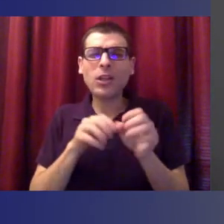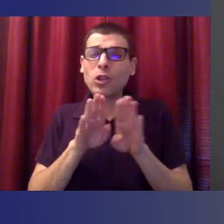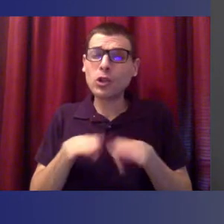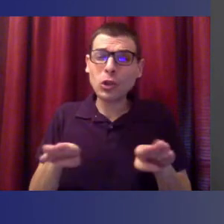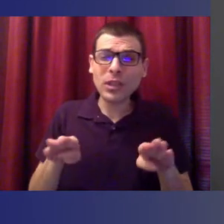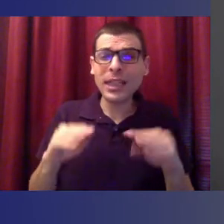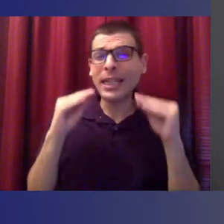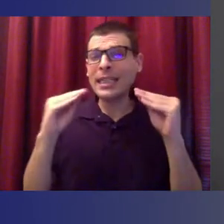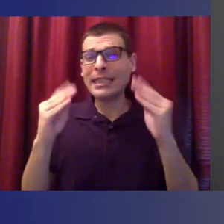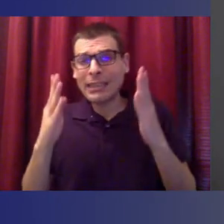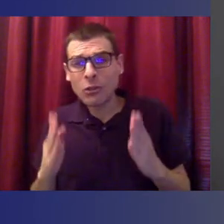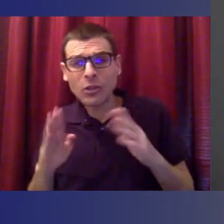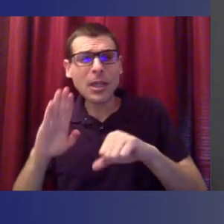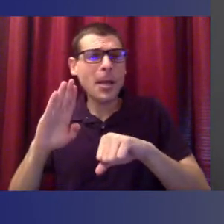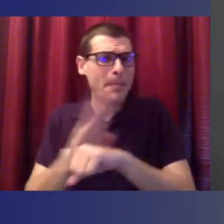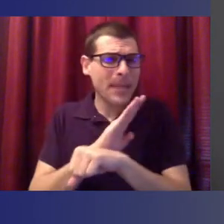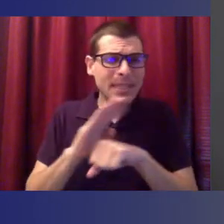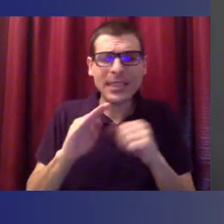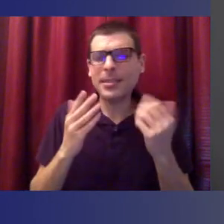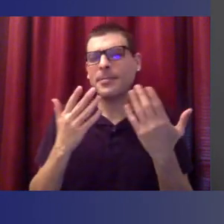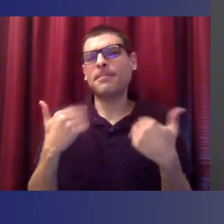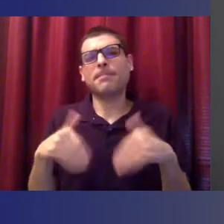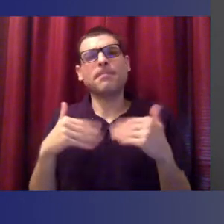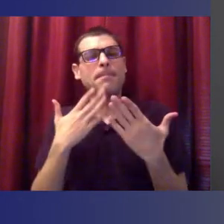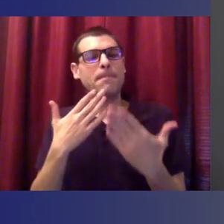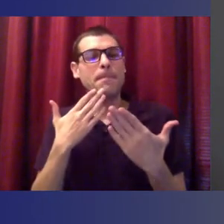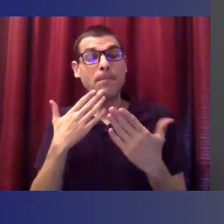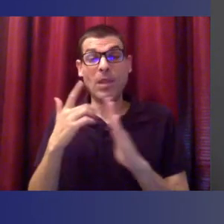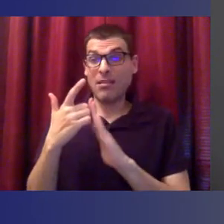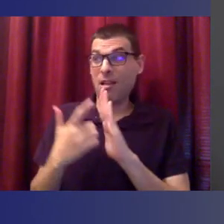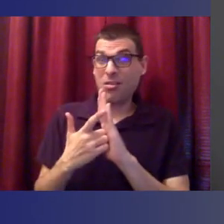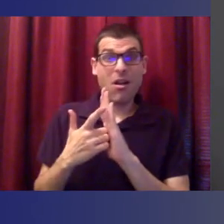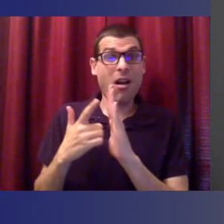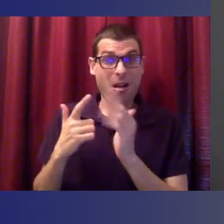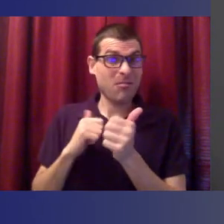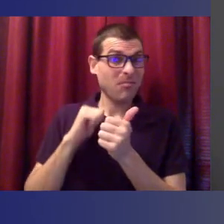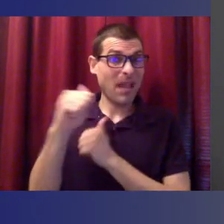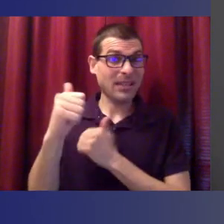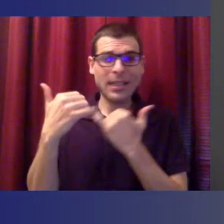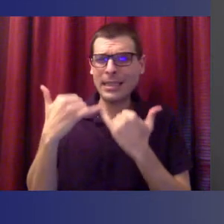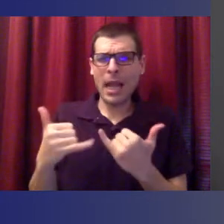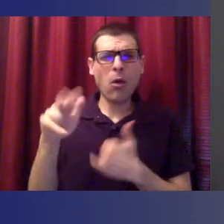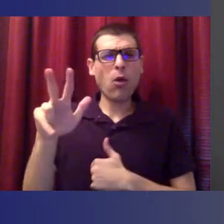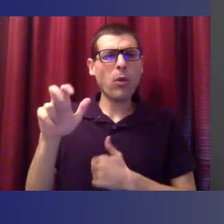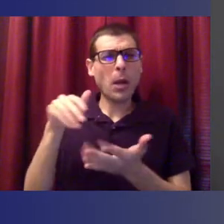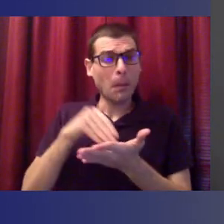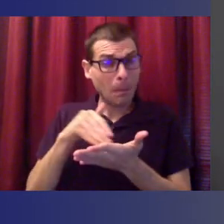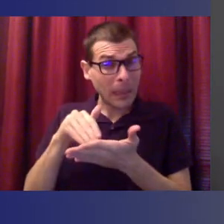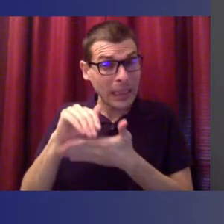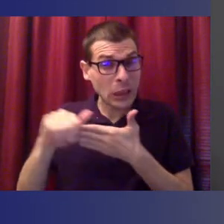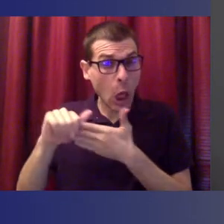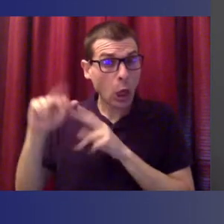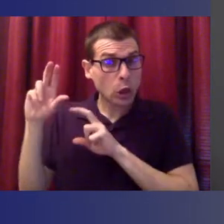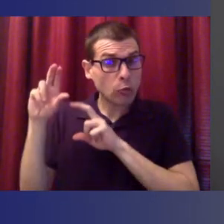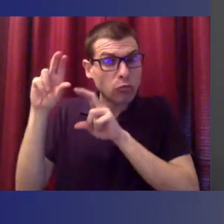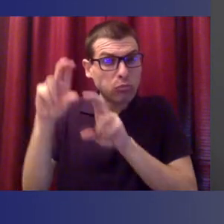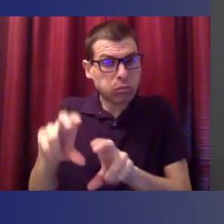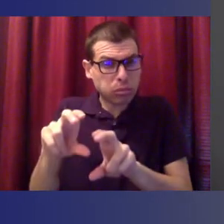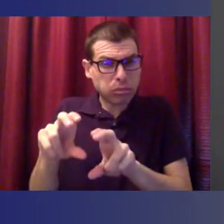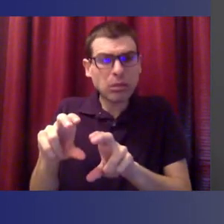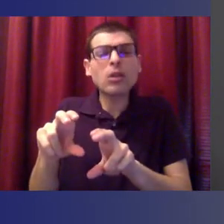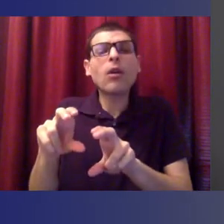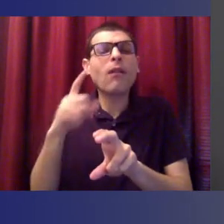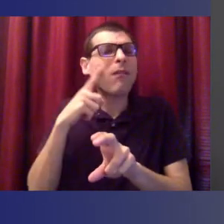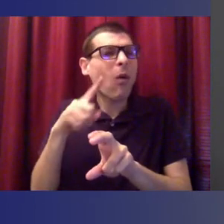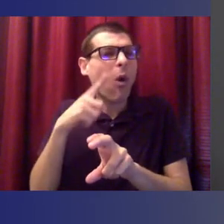small business owners. The measure, which will total over $300 million in annual spending when fully implemented, was years